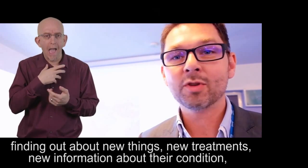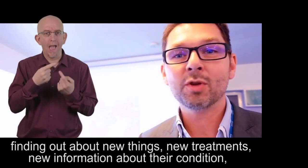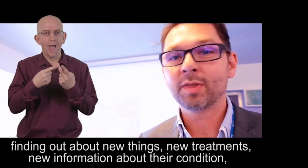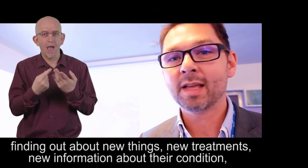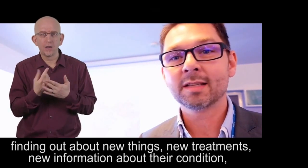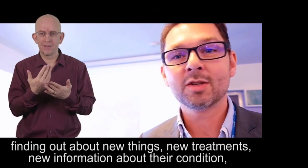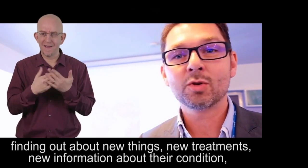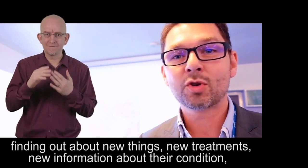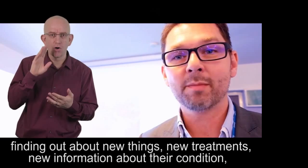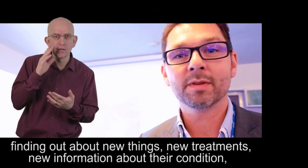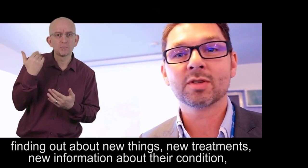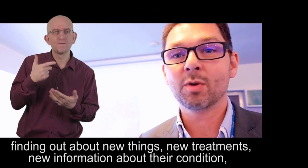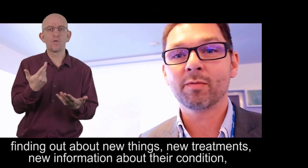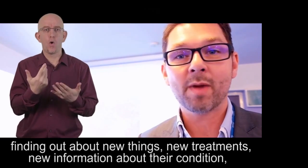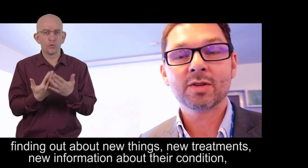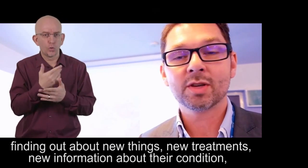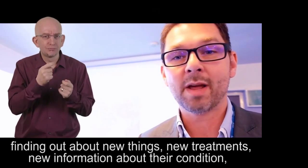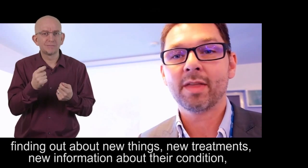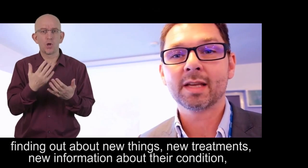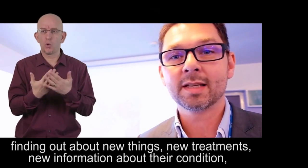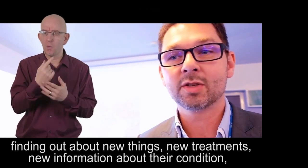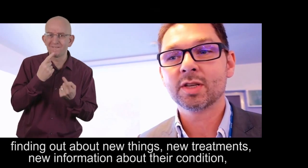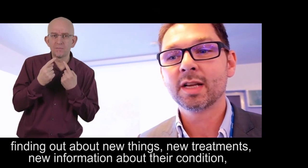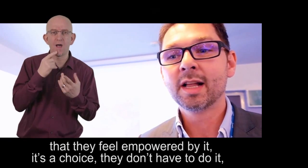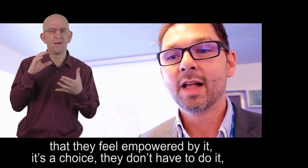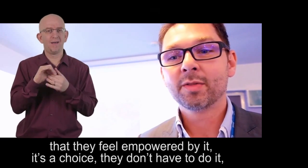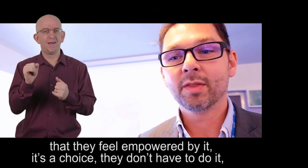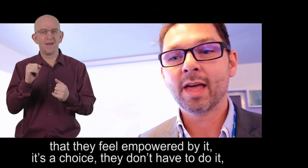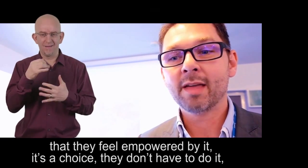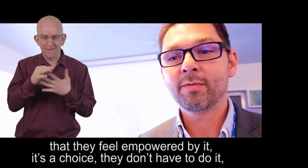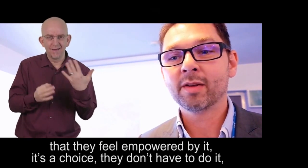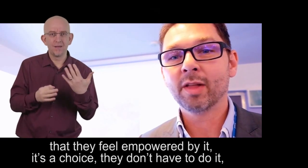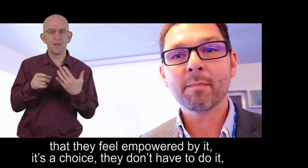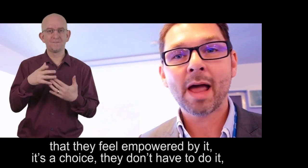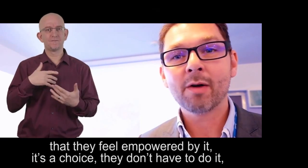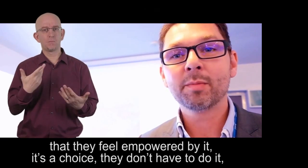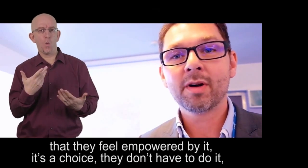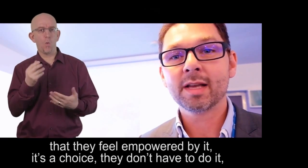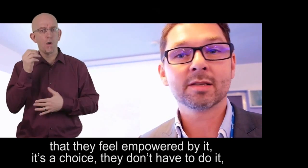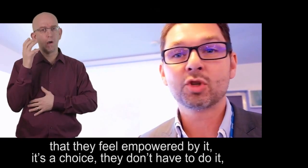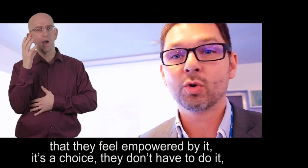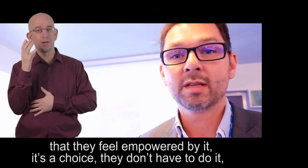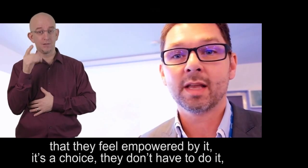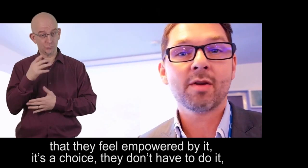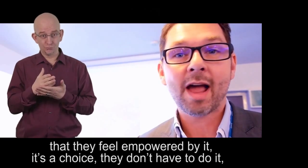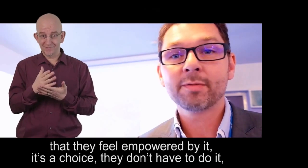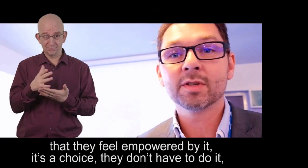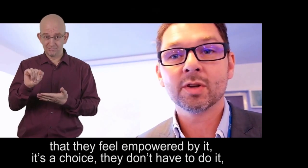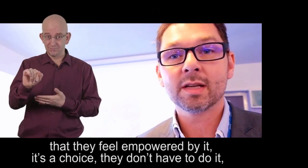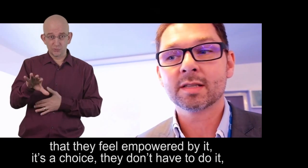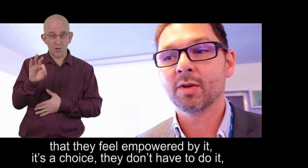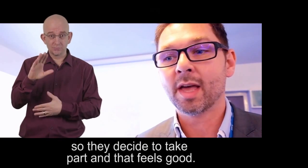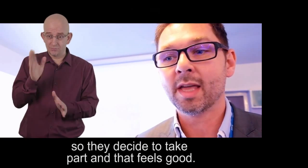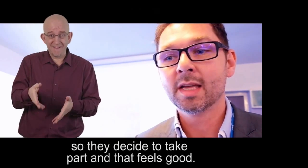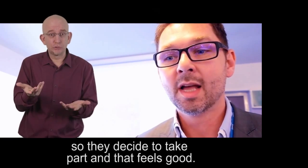out about new things new treatments new information about their condition that they feel empowered by it it's a choice they don't have